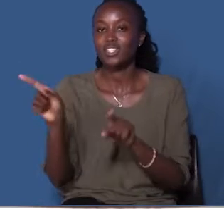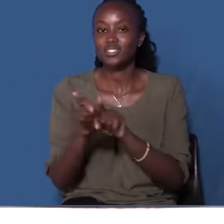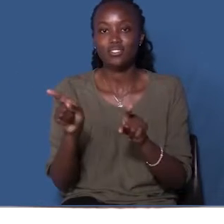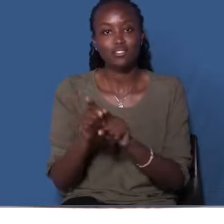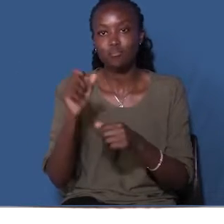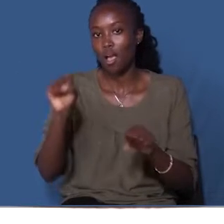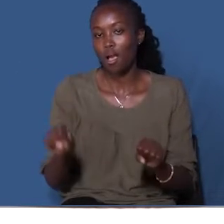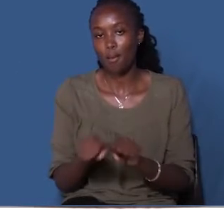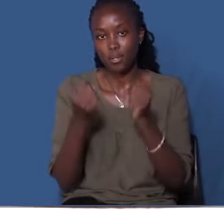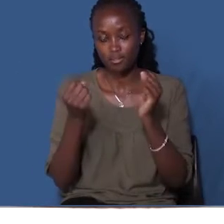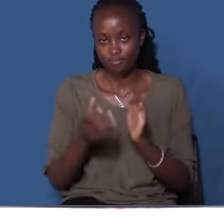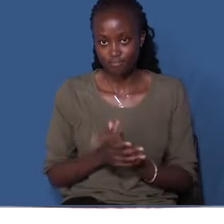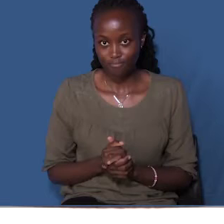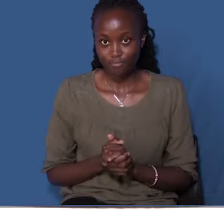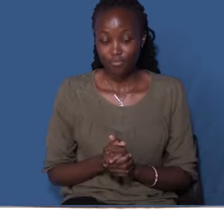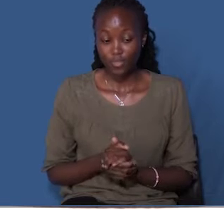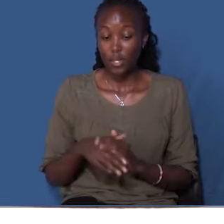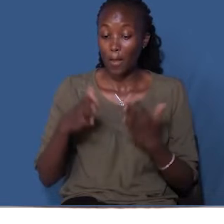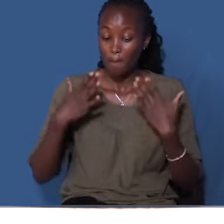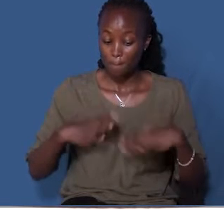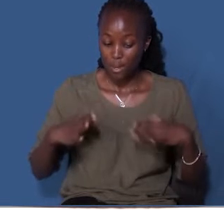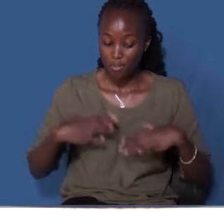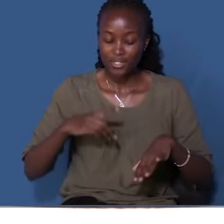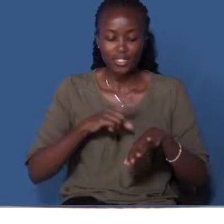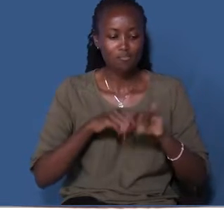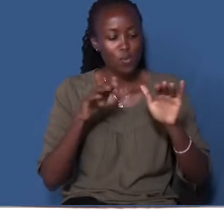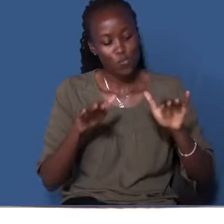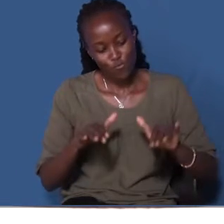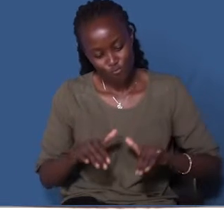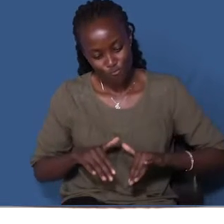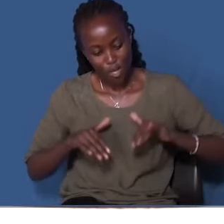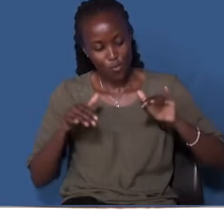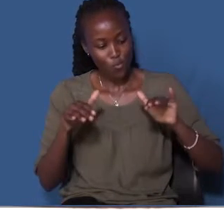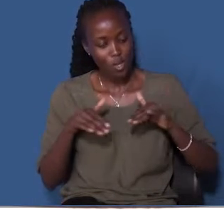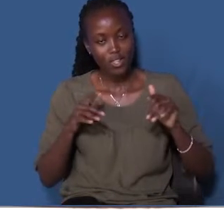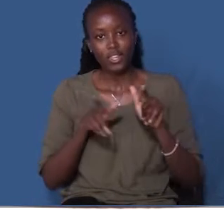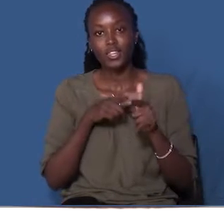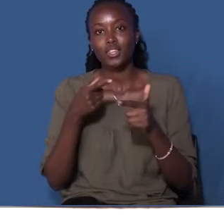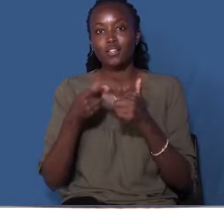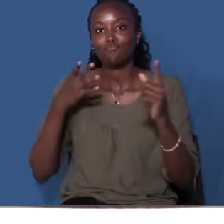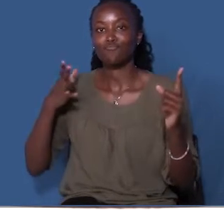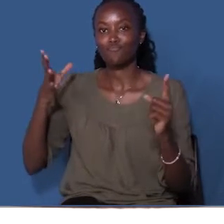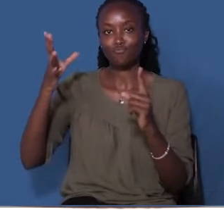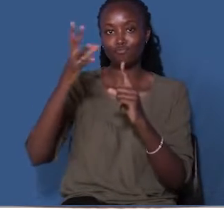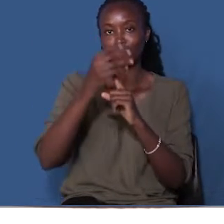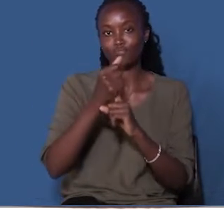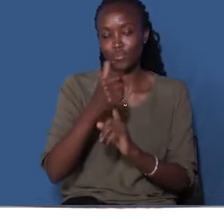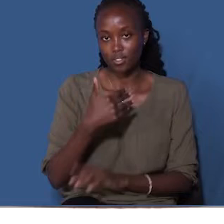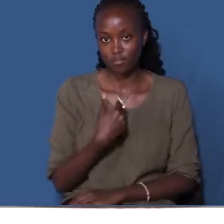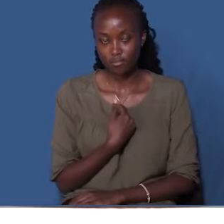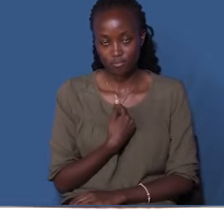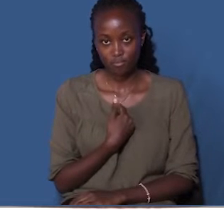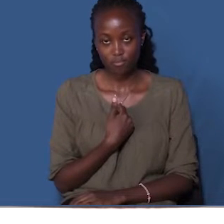did. The longing of these wonderful brothers and sisters became a reality. Became a